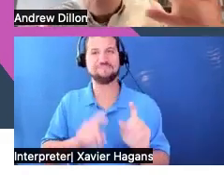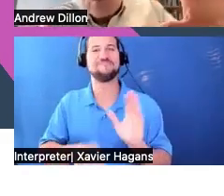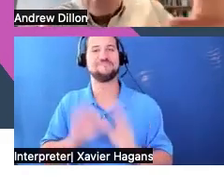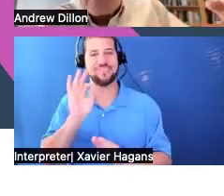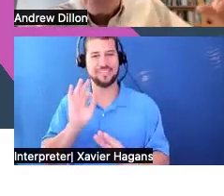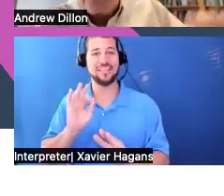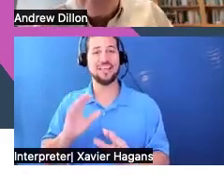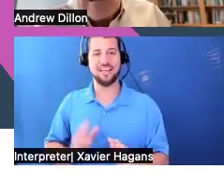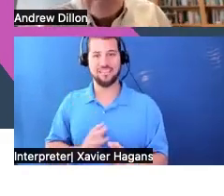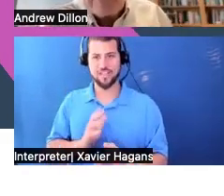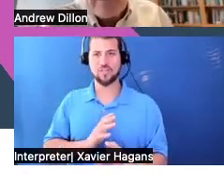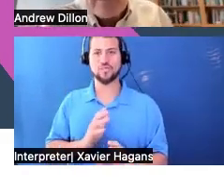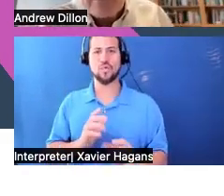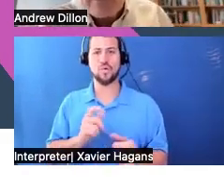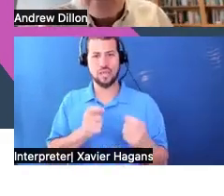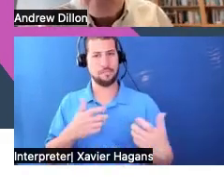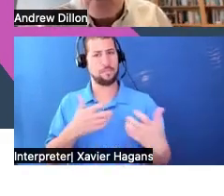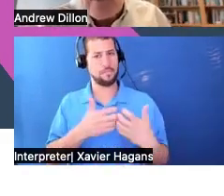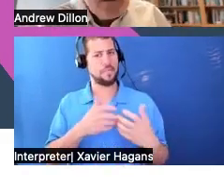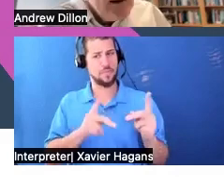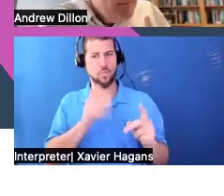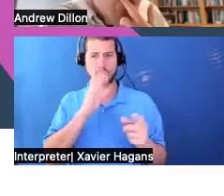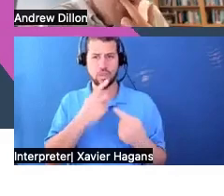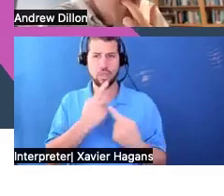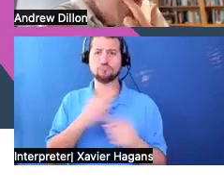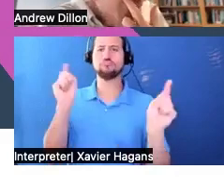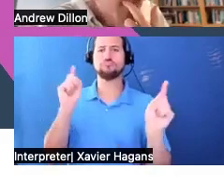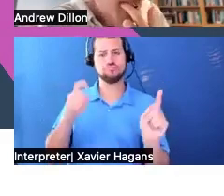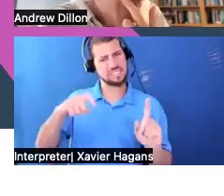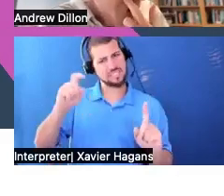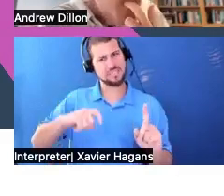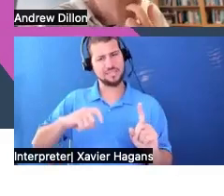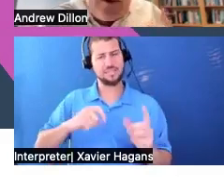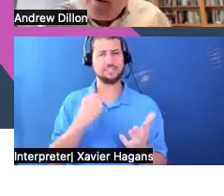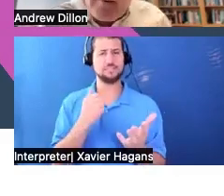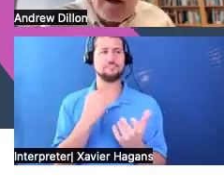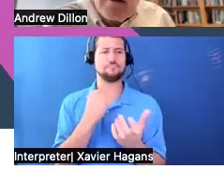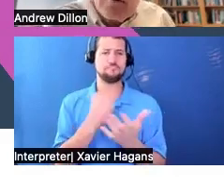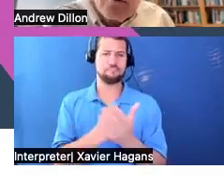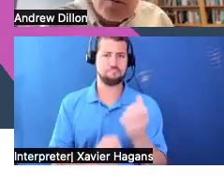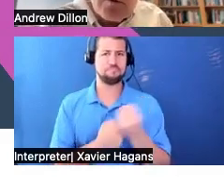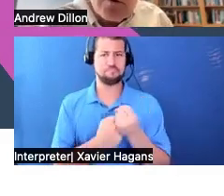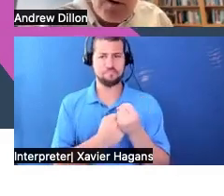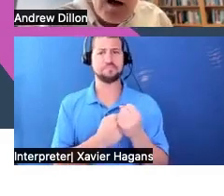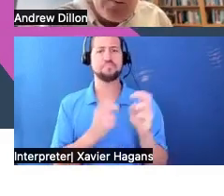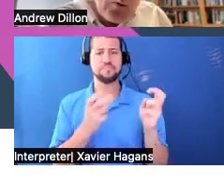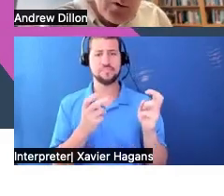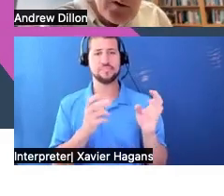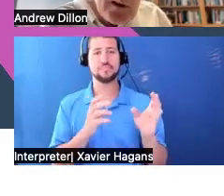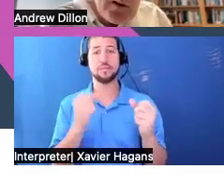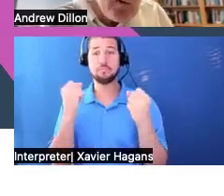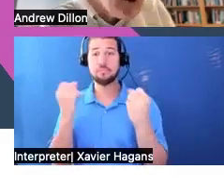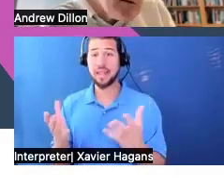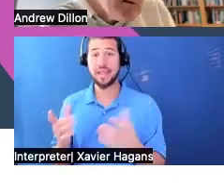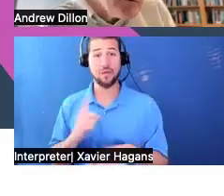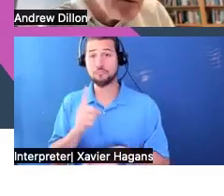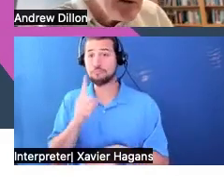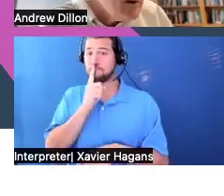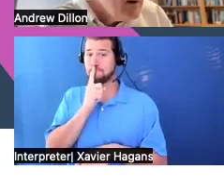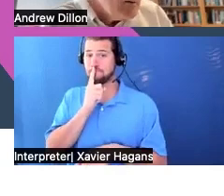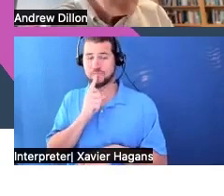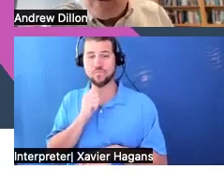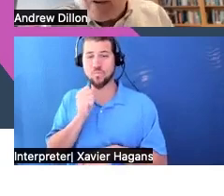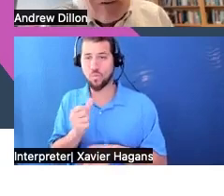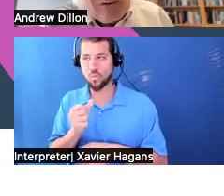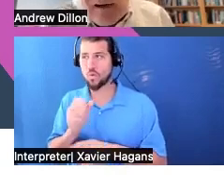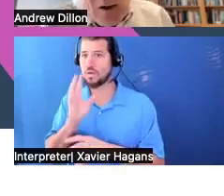one route where people will declare and signal the need for sort of help. But there are many who just won't speak up and won't seek them. And of course,